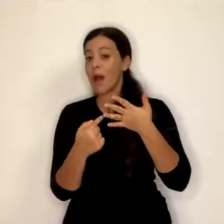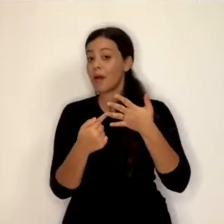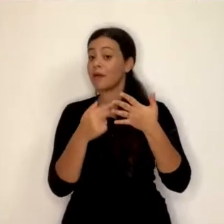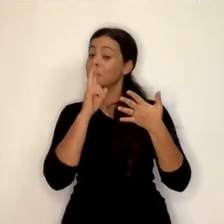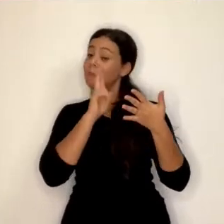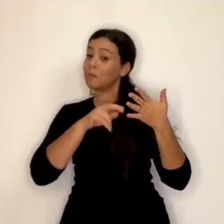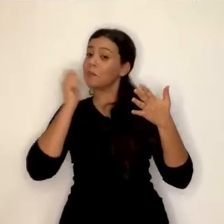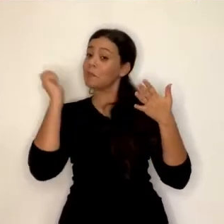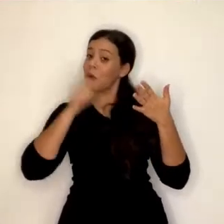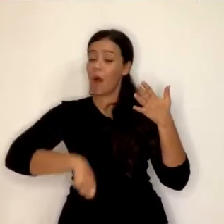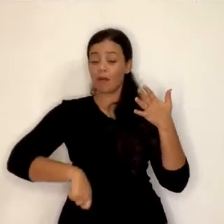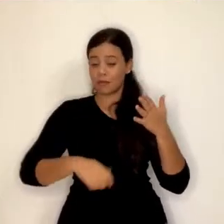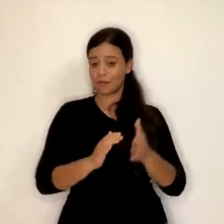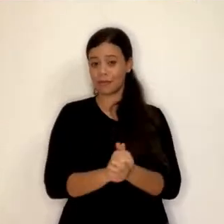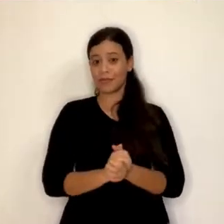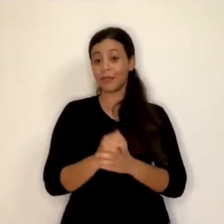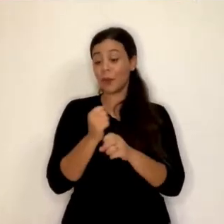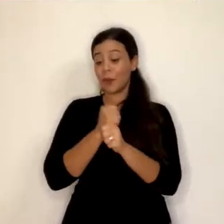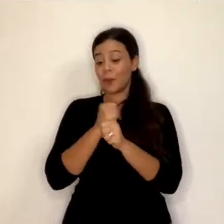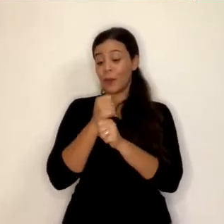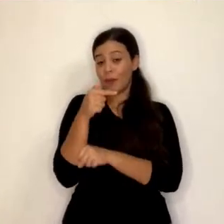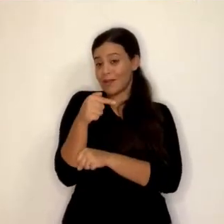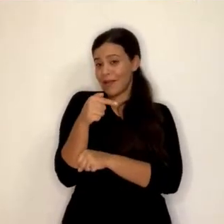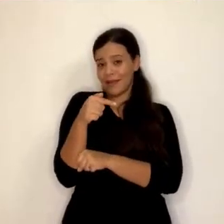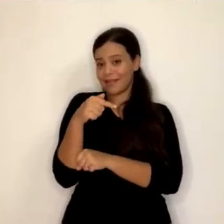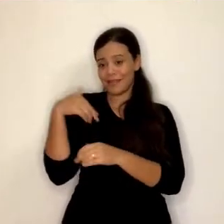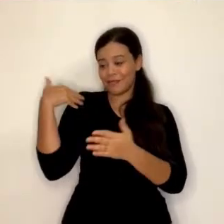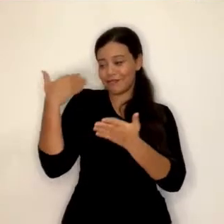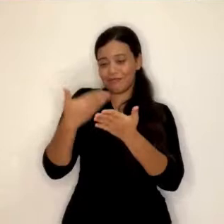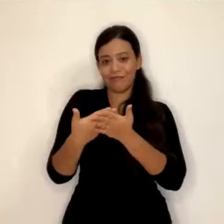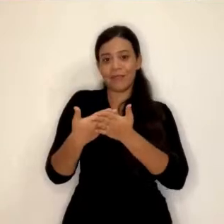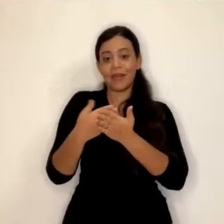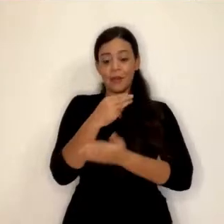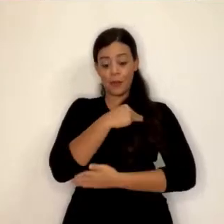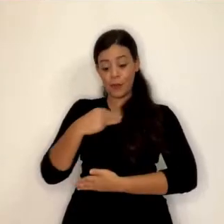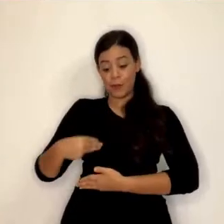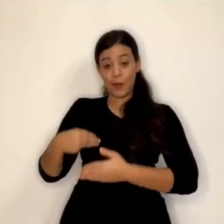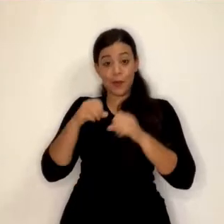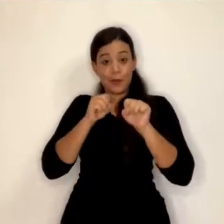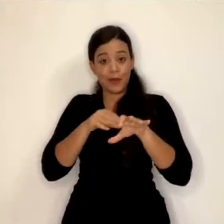institutions of higher learning. So I could spend so many hours